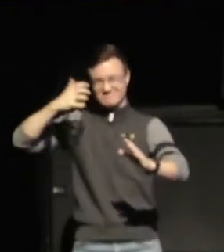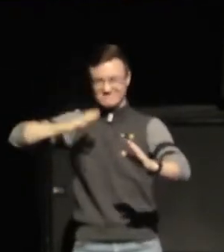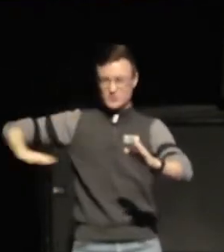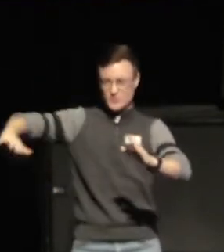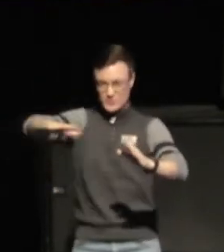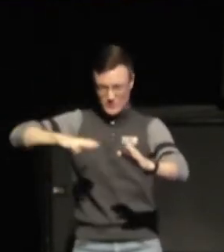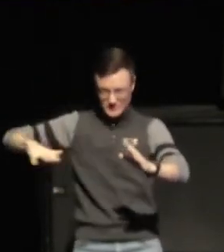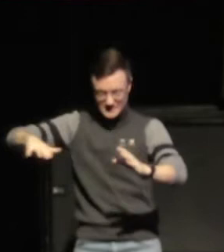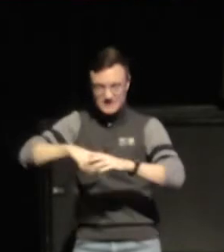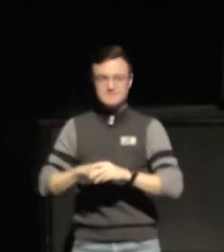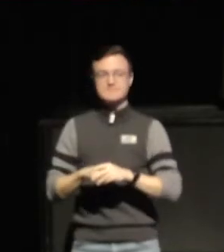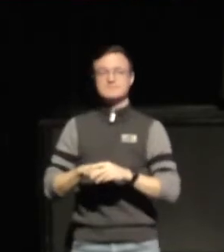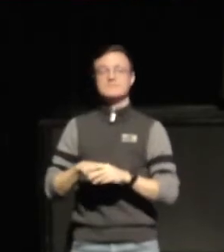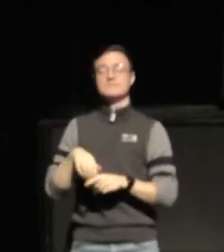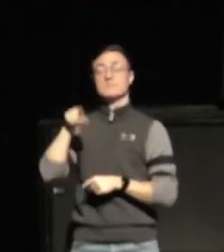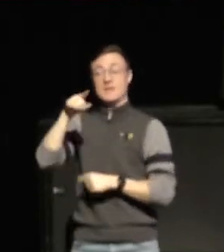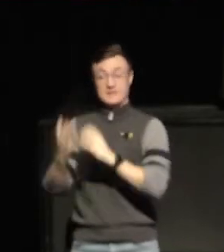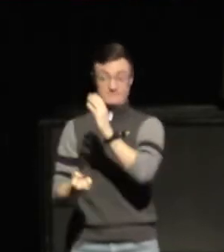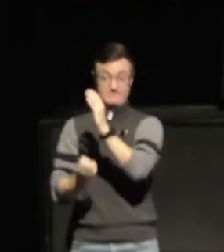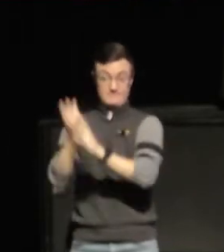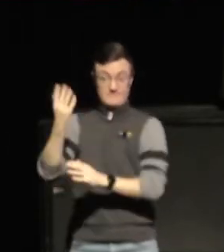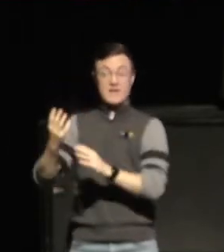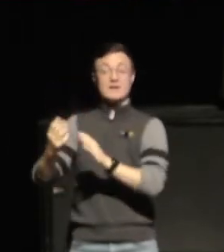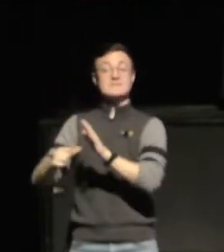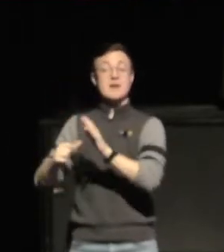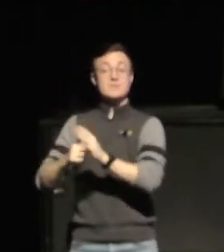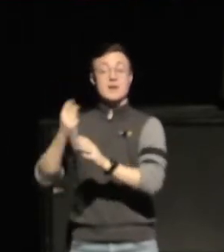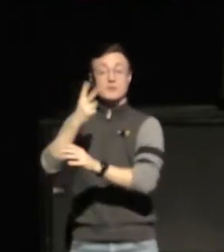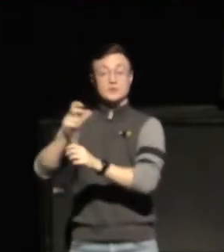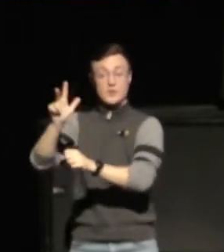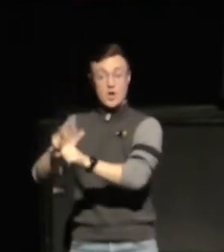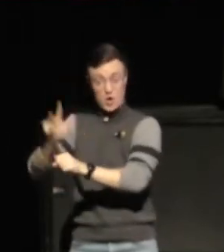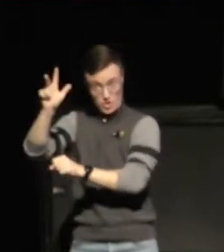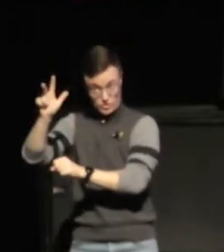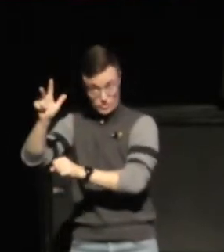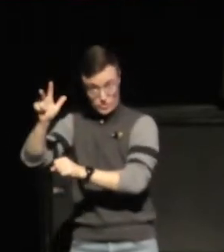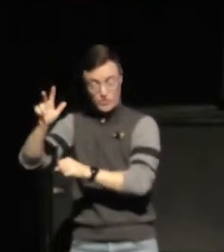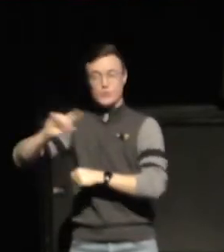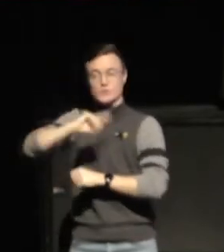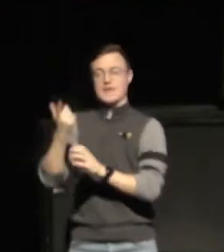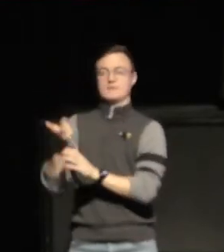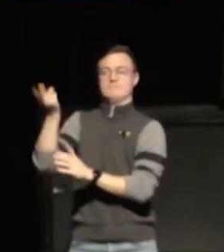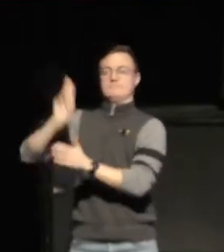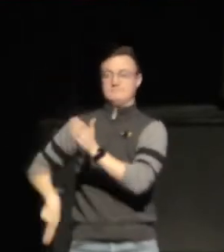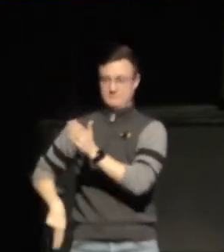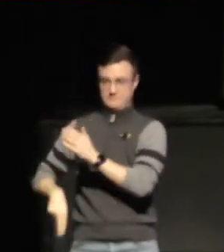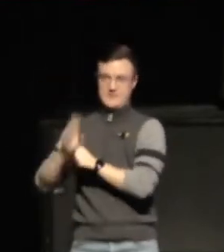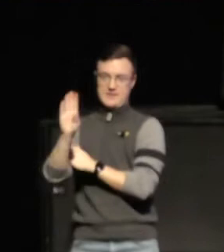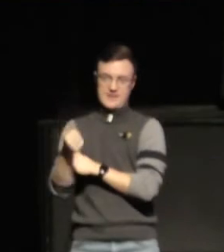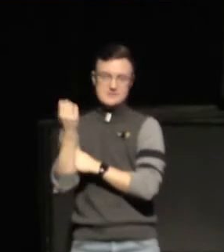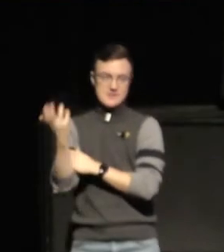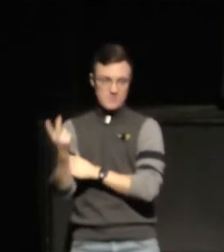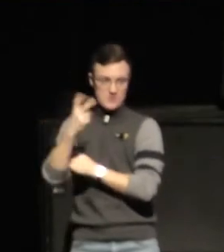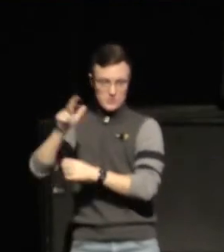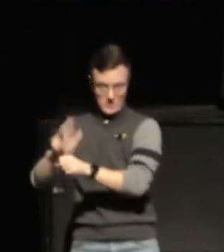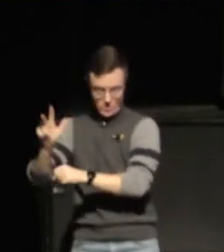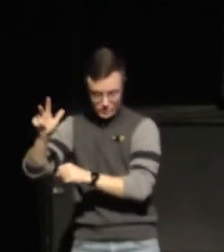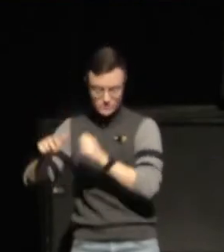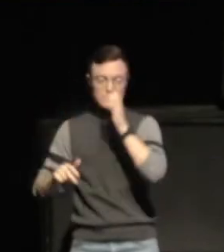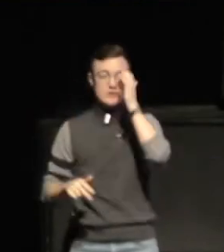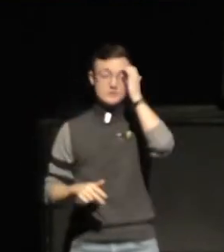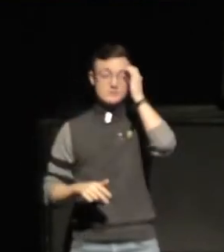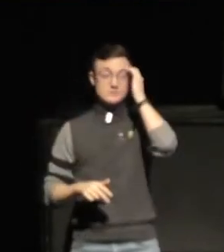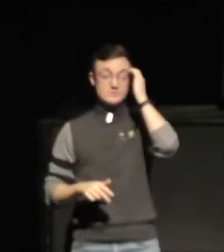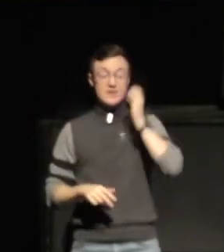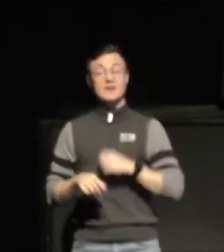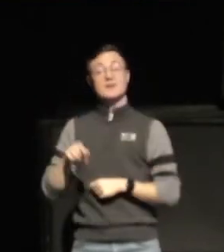in September of 2018, and then by the UN General Assembly in December of 2018. And it was really